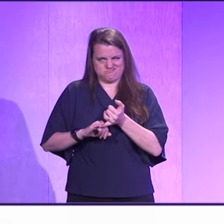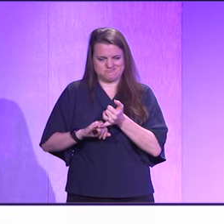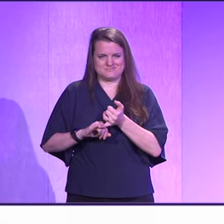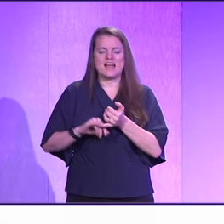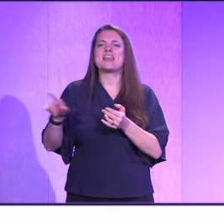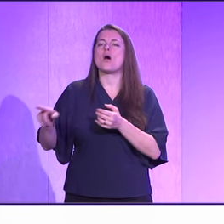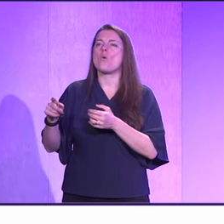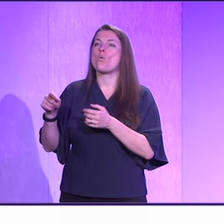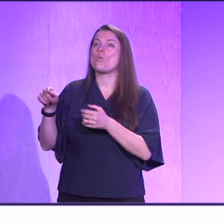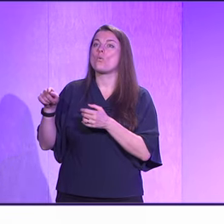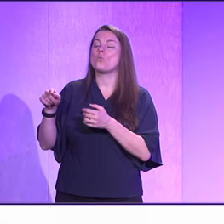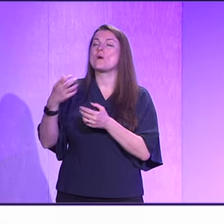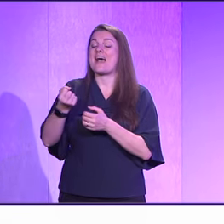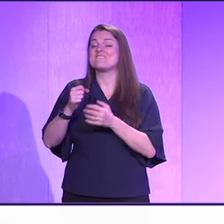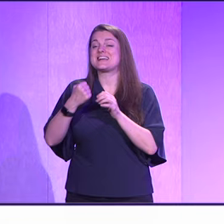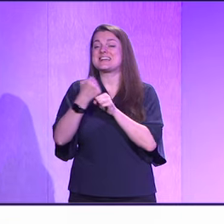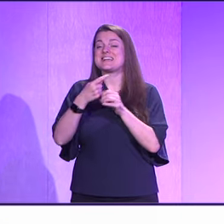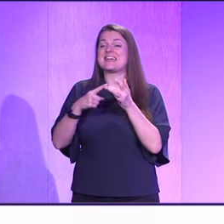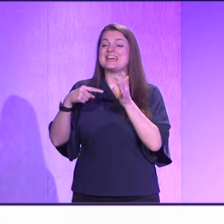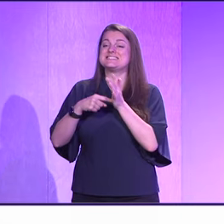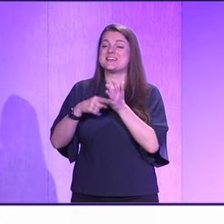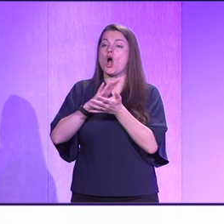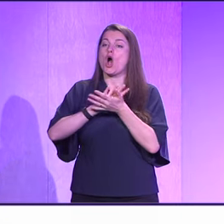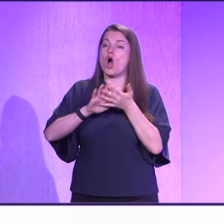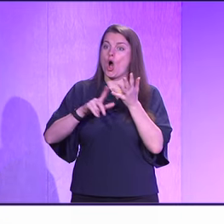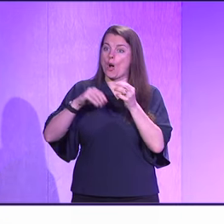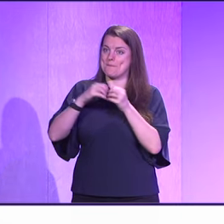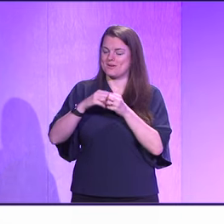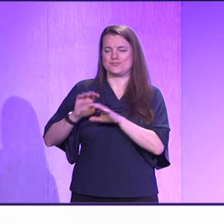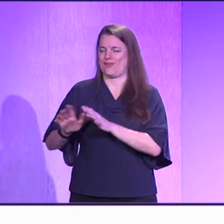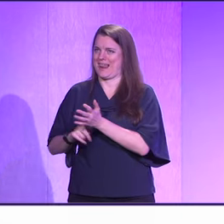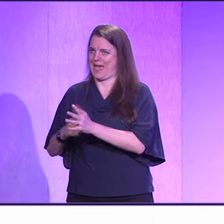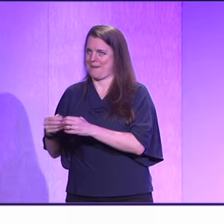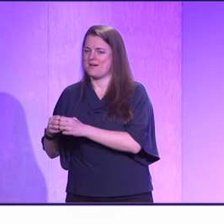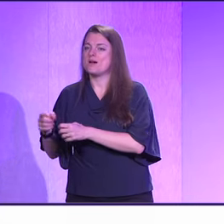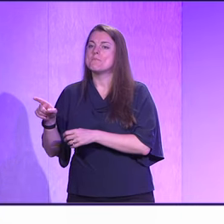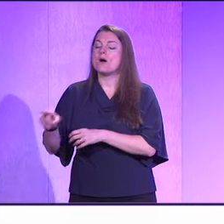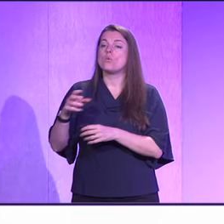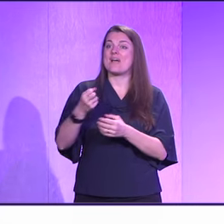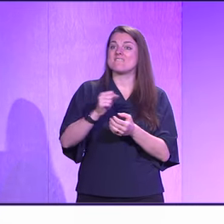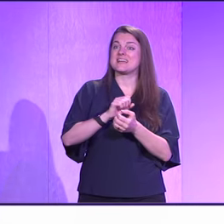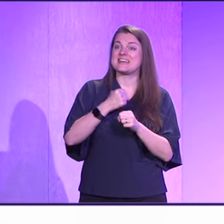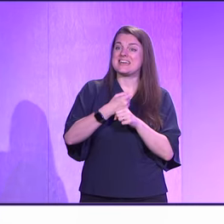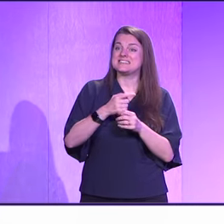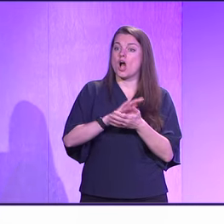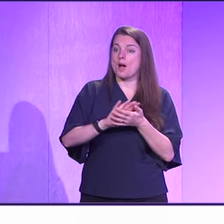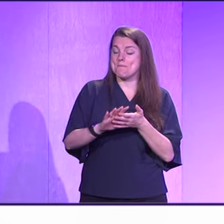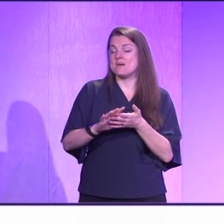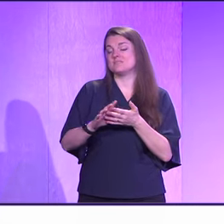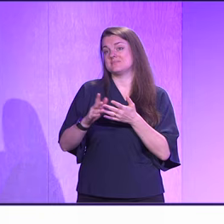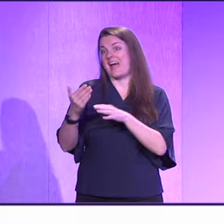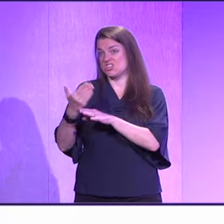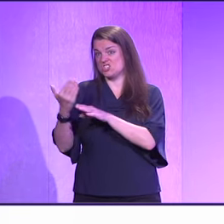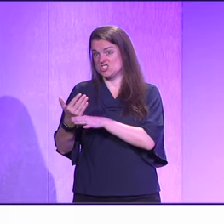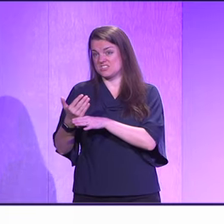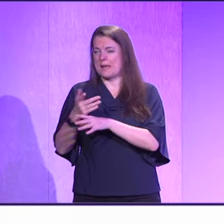GitHub. I was gonna say GitLab. They've now got GitHub Actions, and we can't get teams to move to them because their Jenkins files don't look like most. They're not